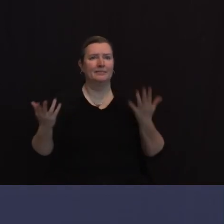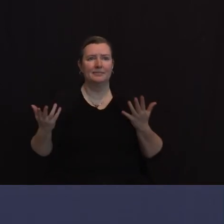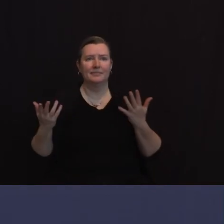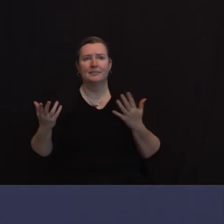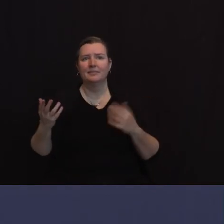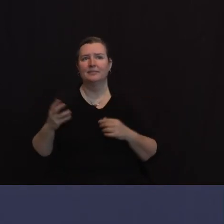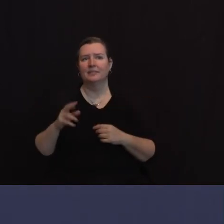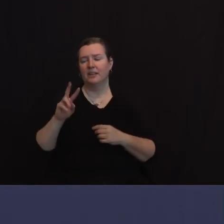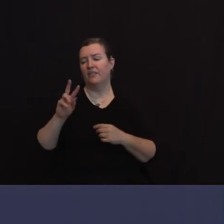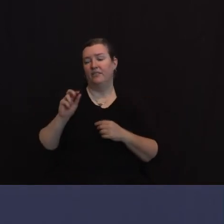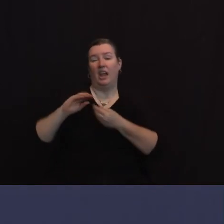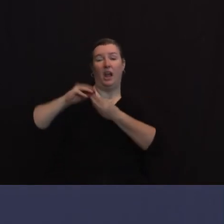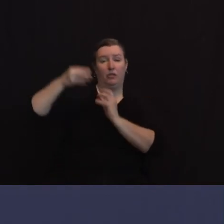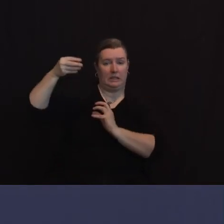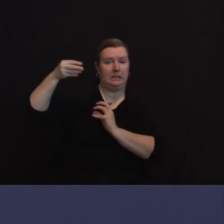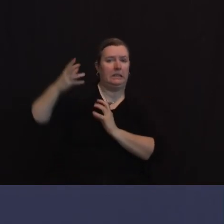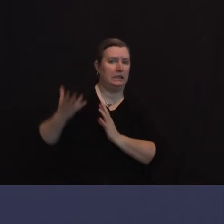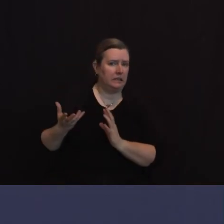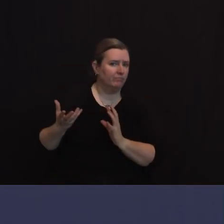of the